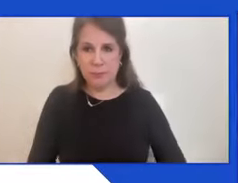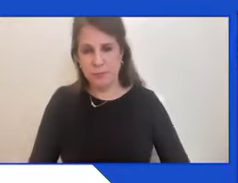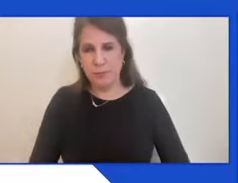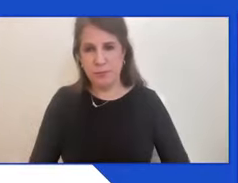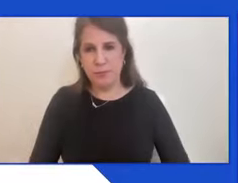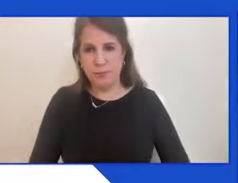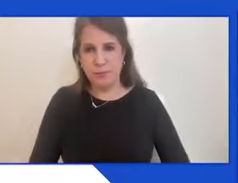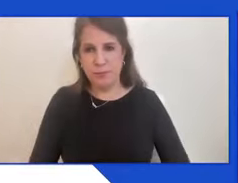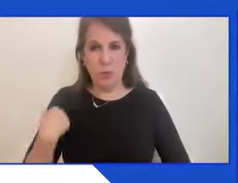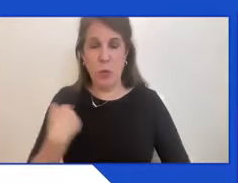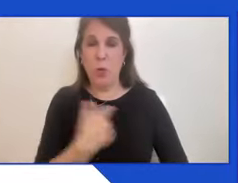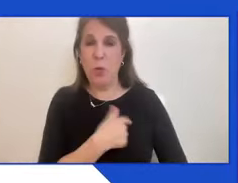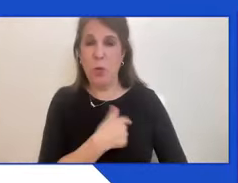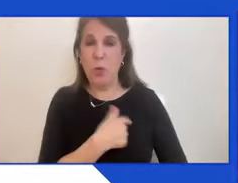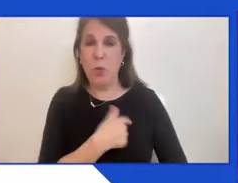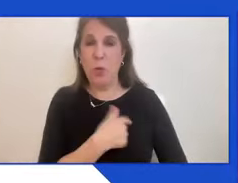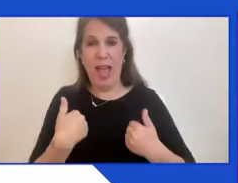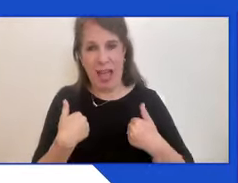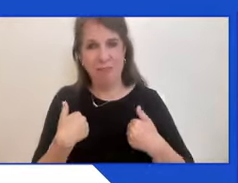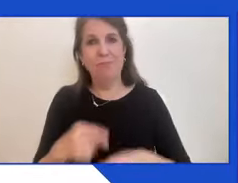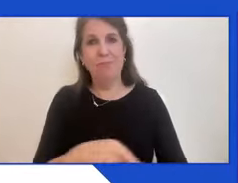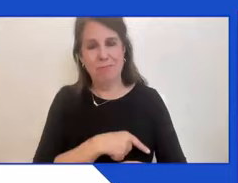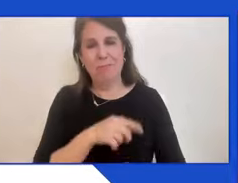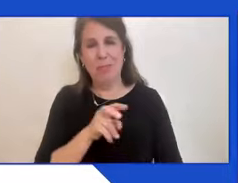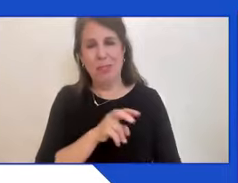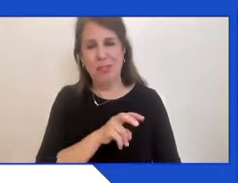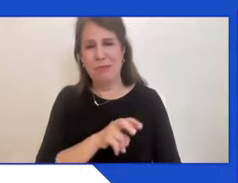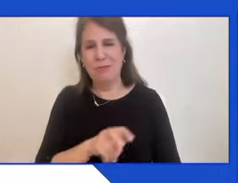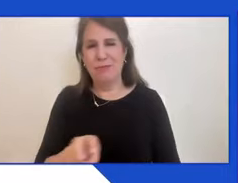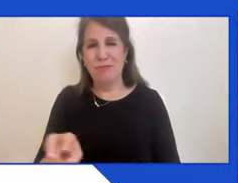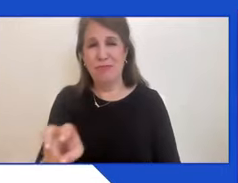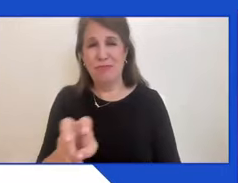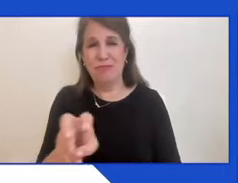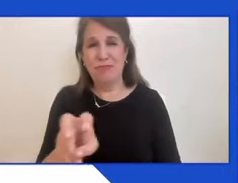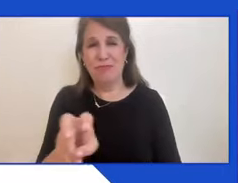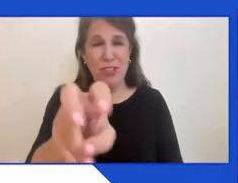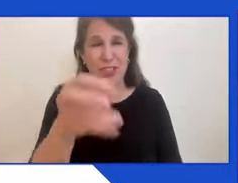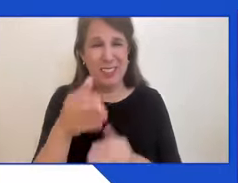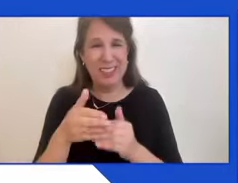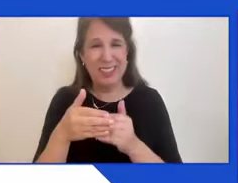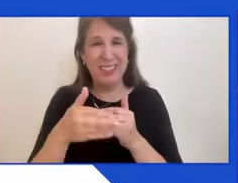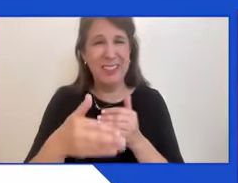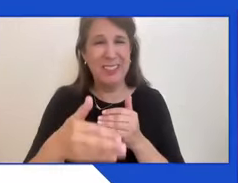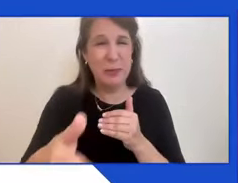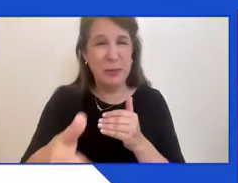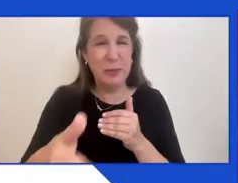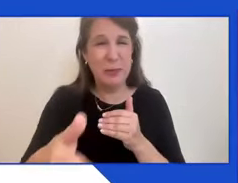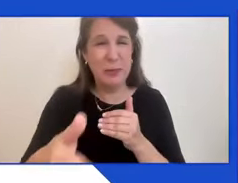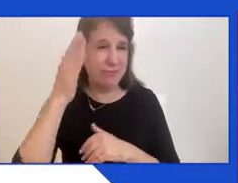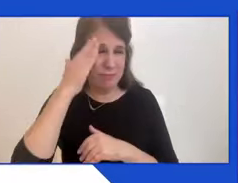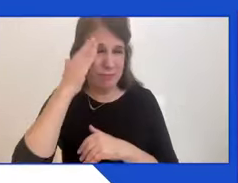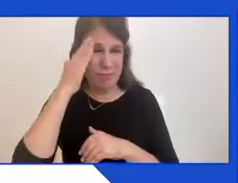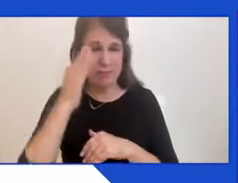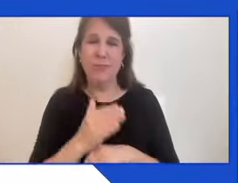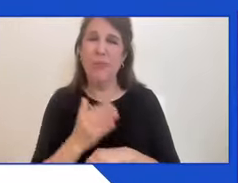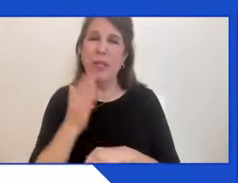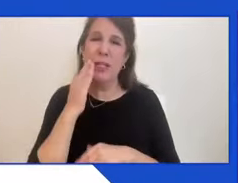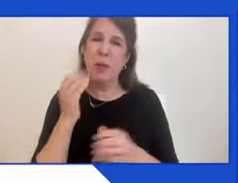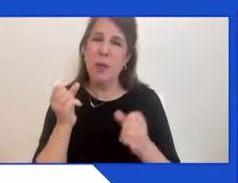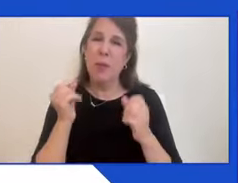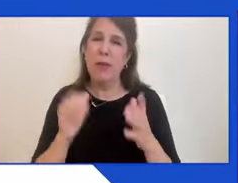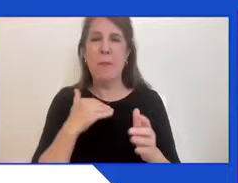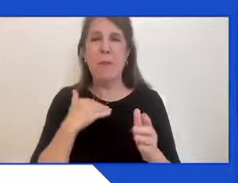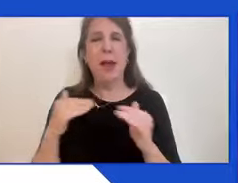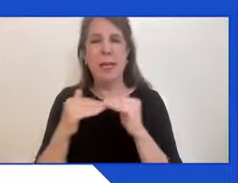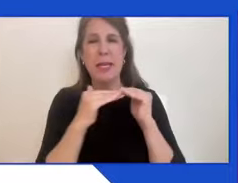We have a long journey ahead of us, I know. And I know that many of my peers,